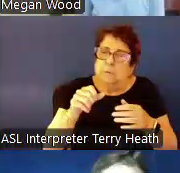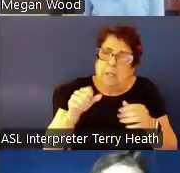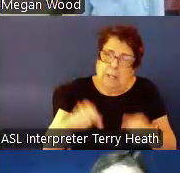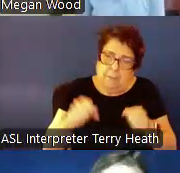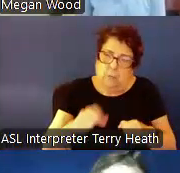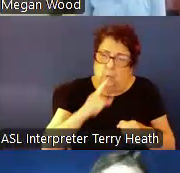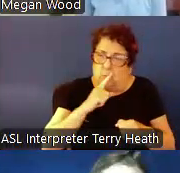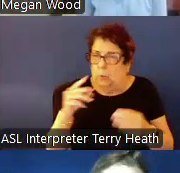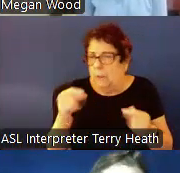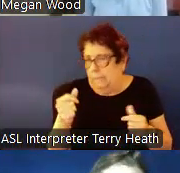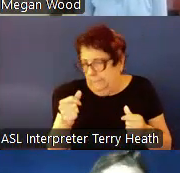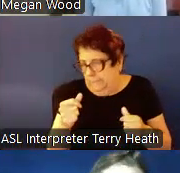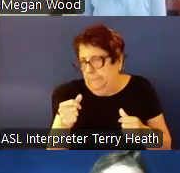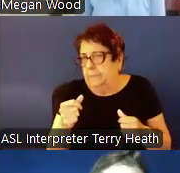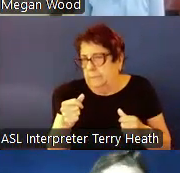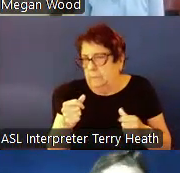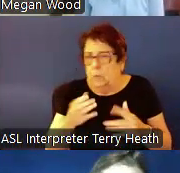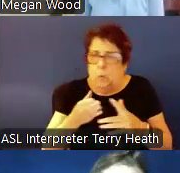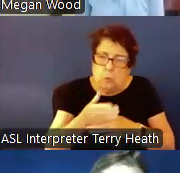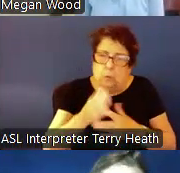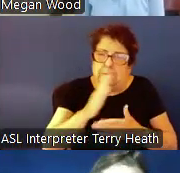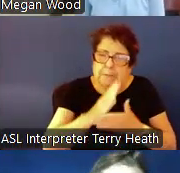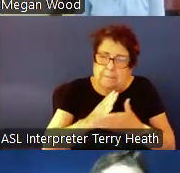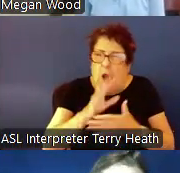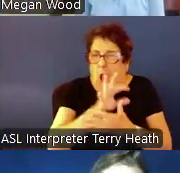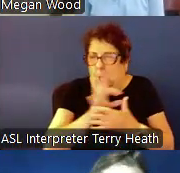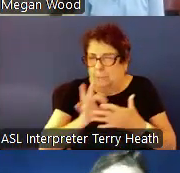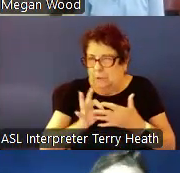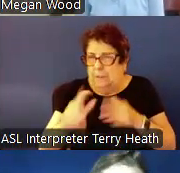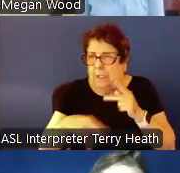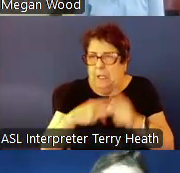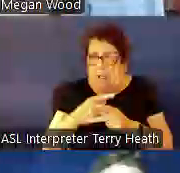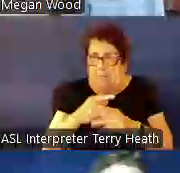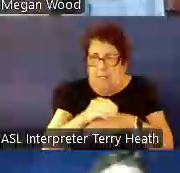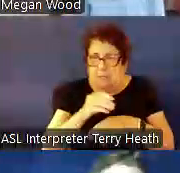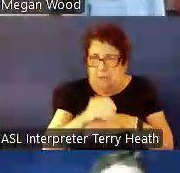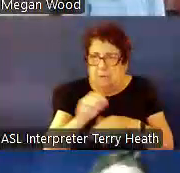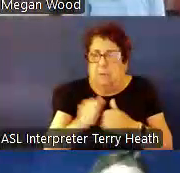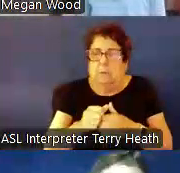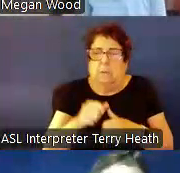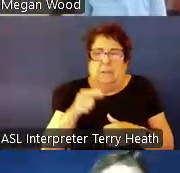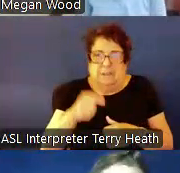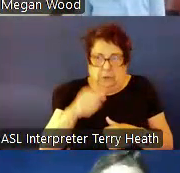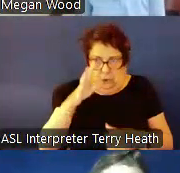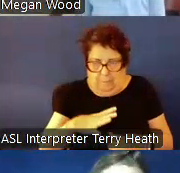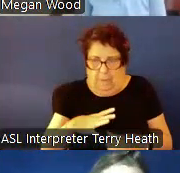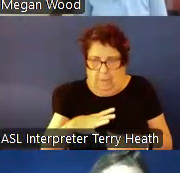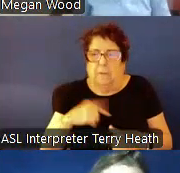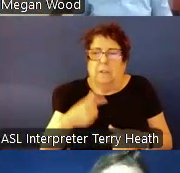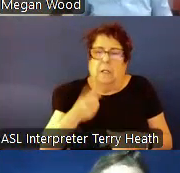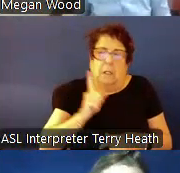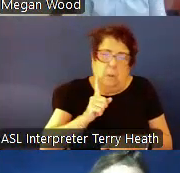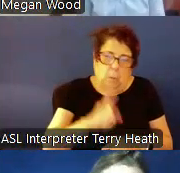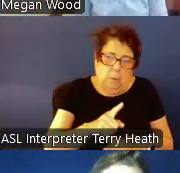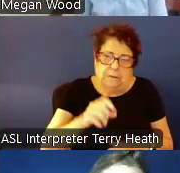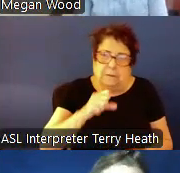quickly go through some options counseling with this gentleman. And then he ended up going to Senior Information Services,